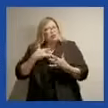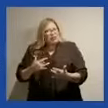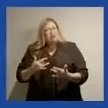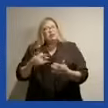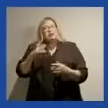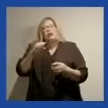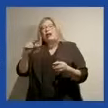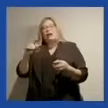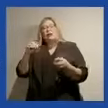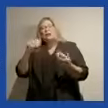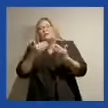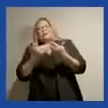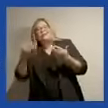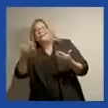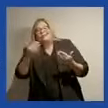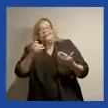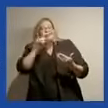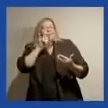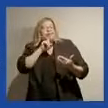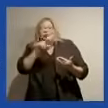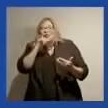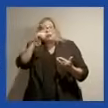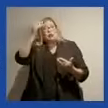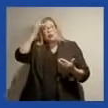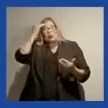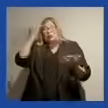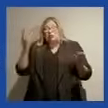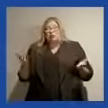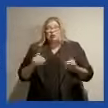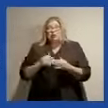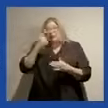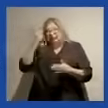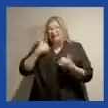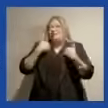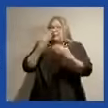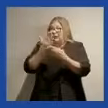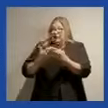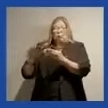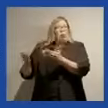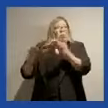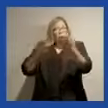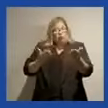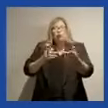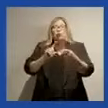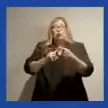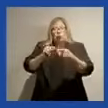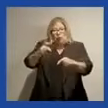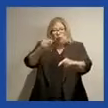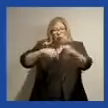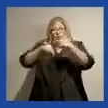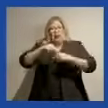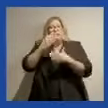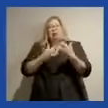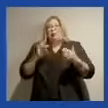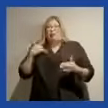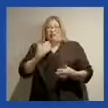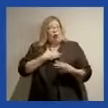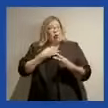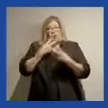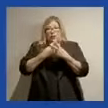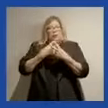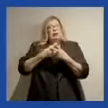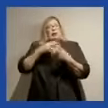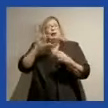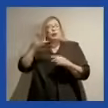mindful of the unknown, meaning there are proposals to roll back some of our criminal justice reforms that could have a